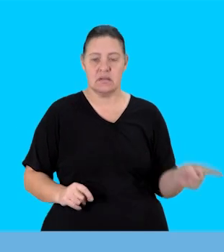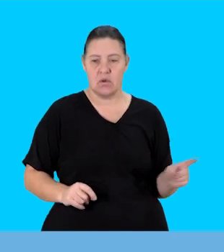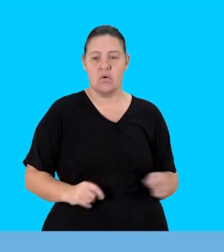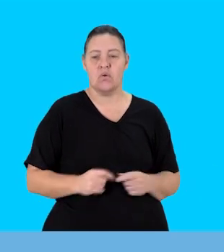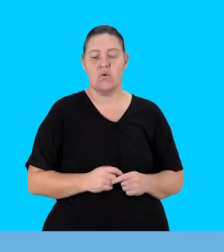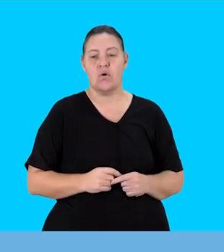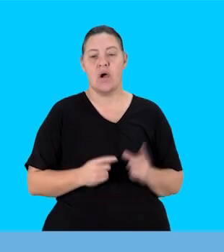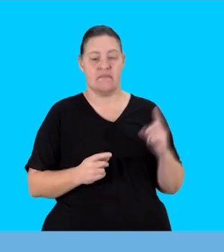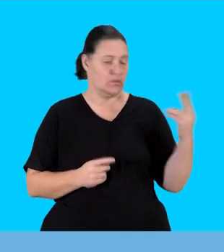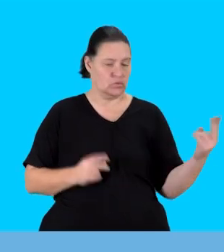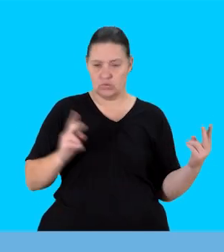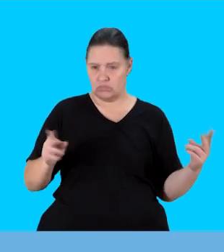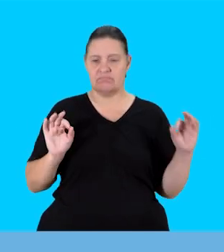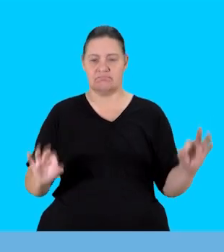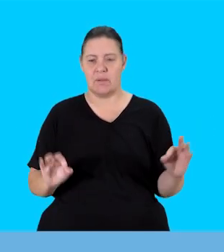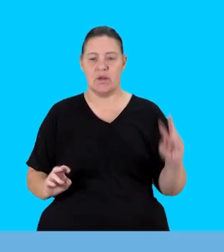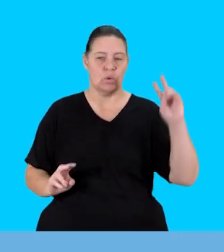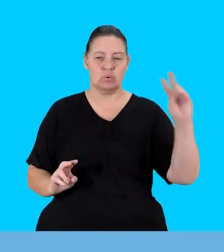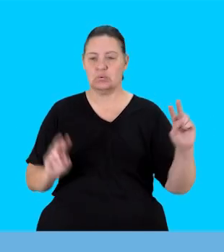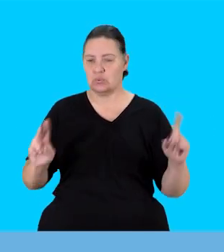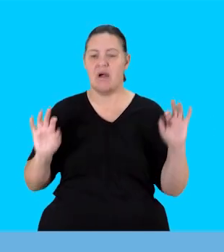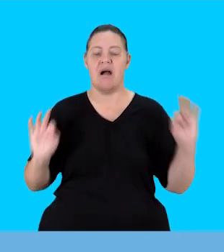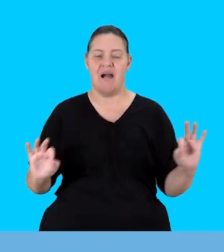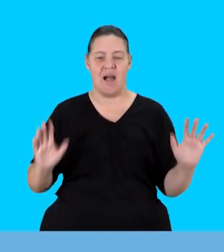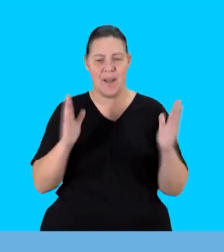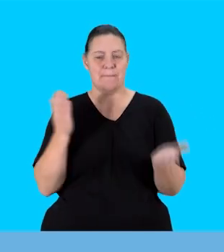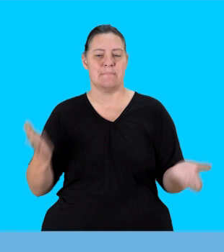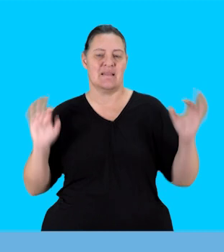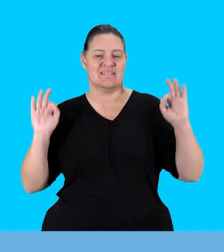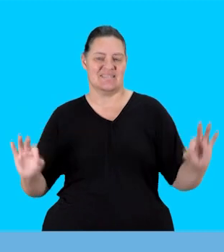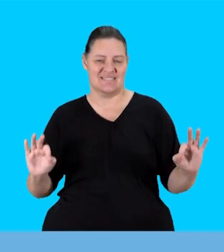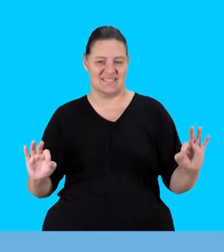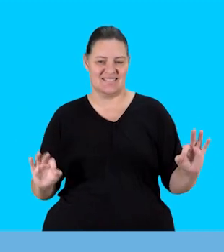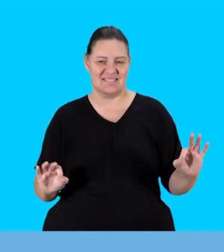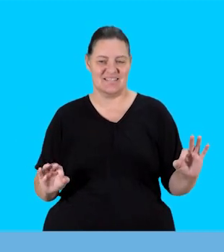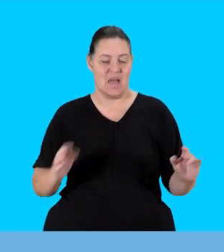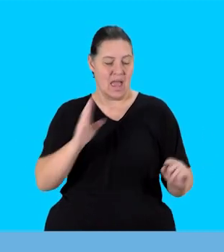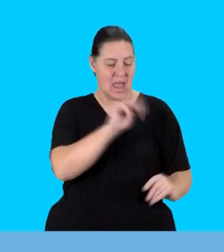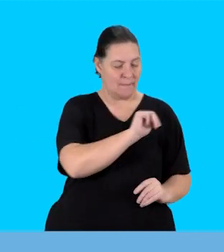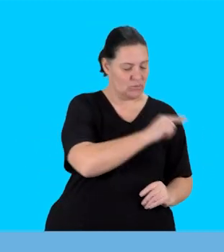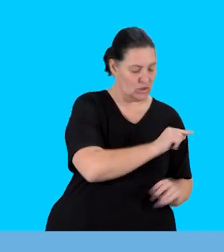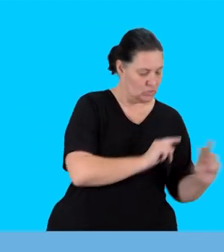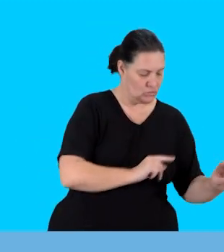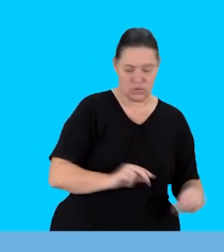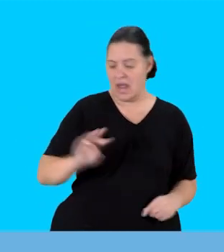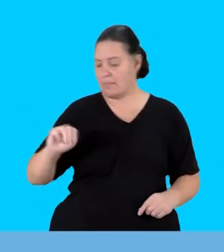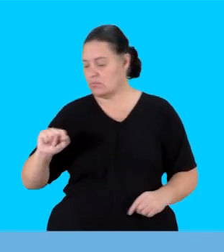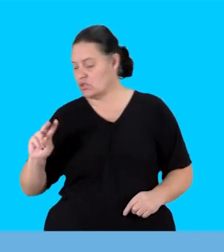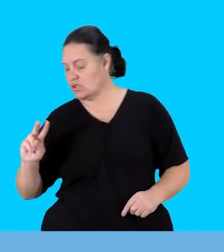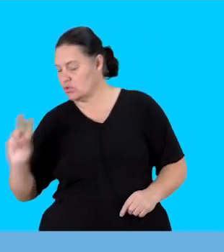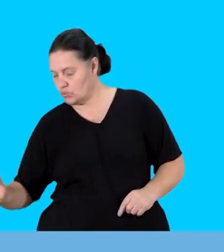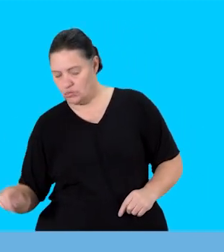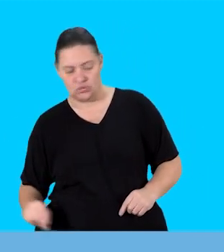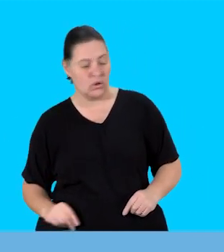2 of them, and this 2 times the 1 gives us the 2, so we have 2 oxygen on either side. So by doing